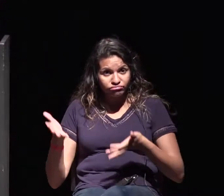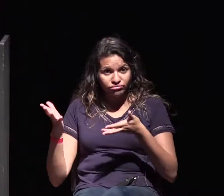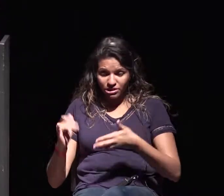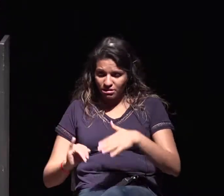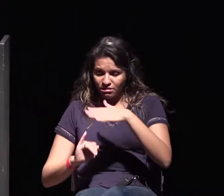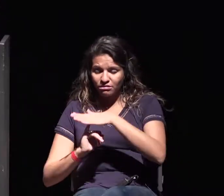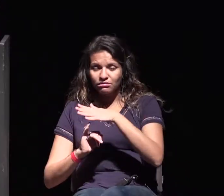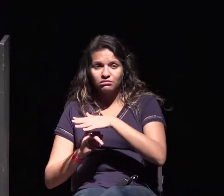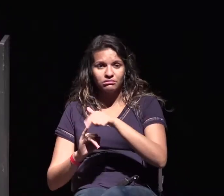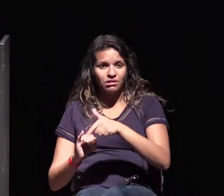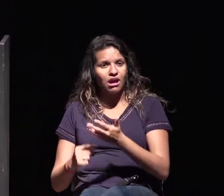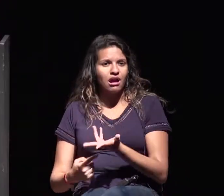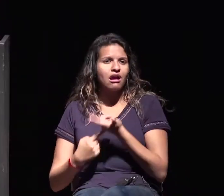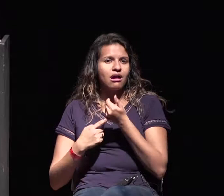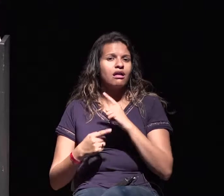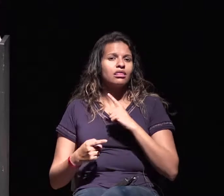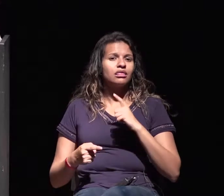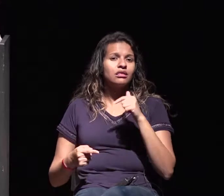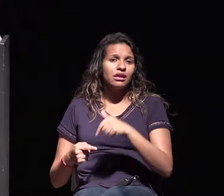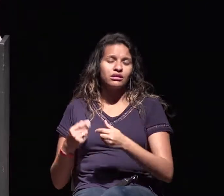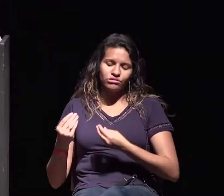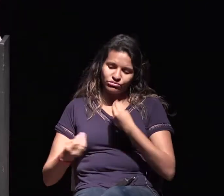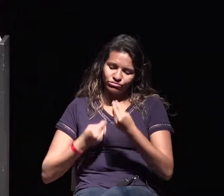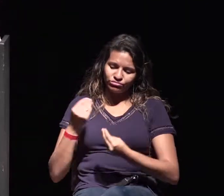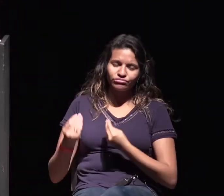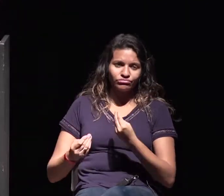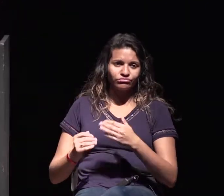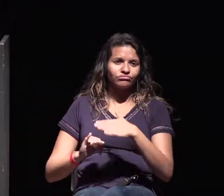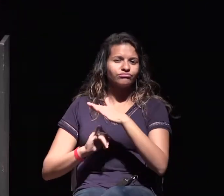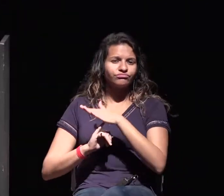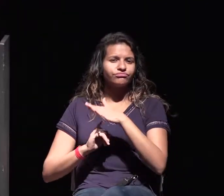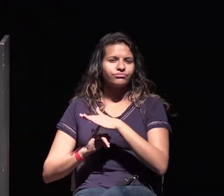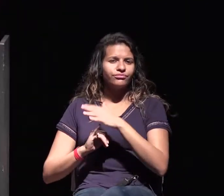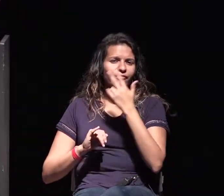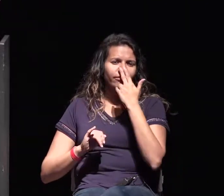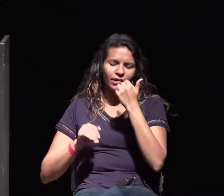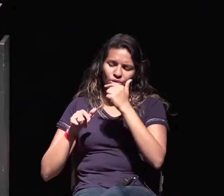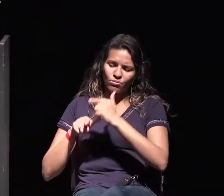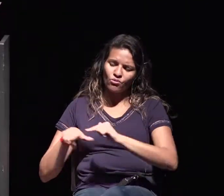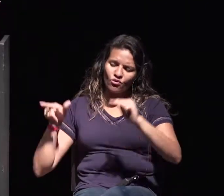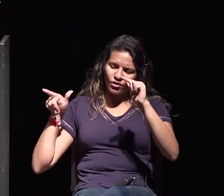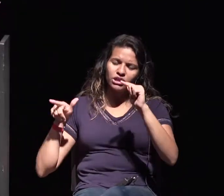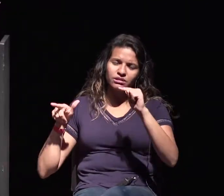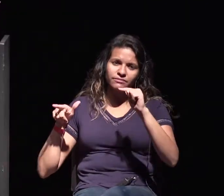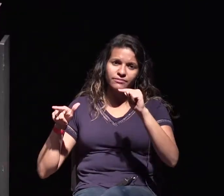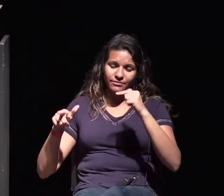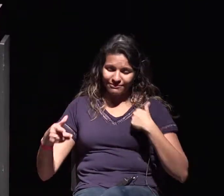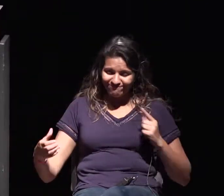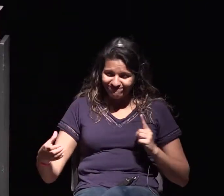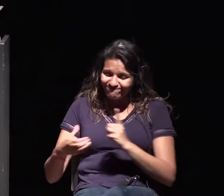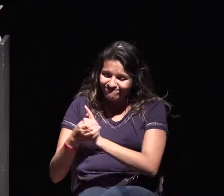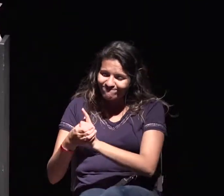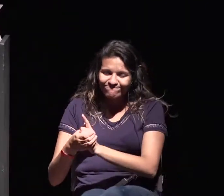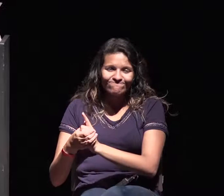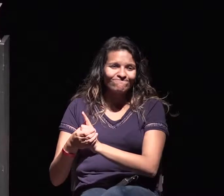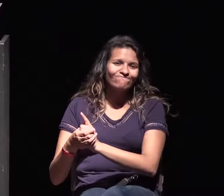Antibodies produced by the immune institution in response to the presence of a permanent state of